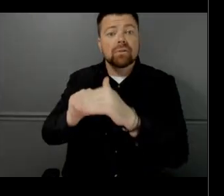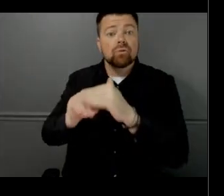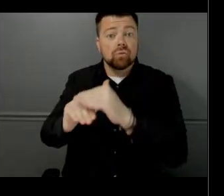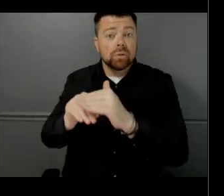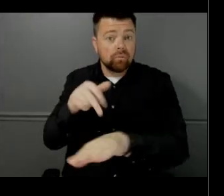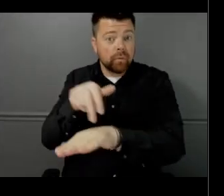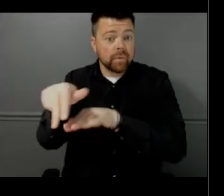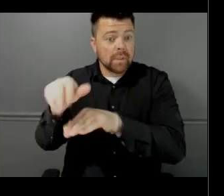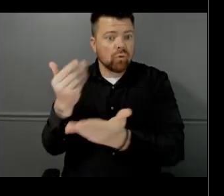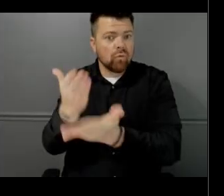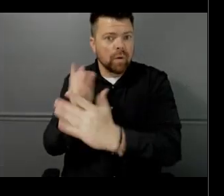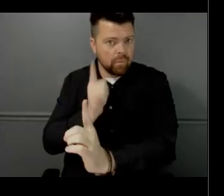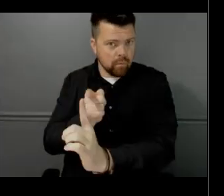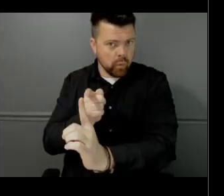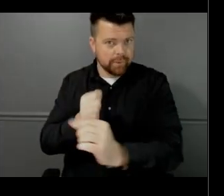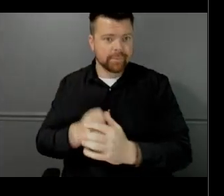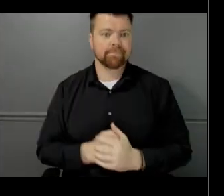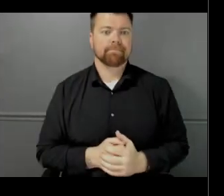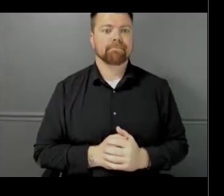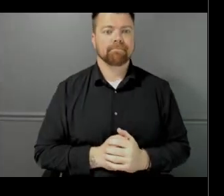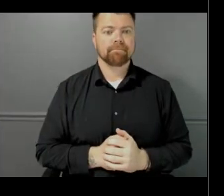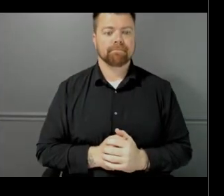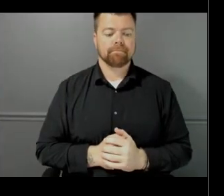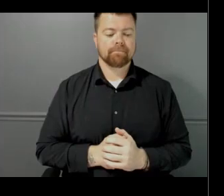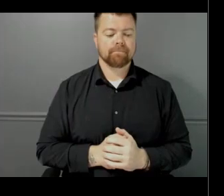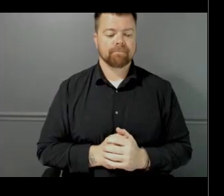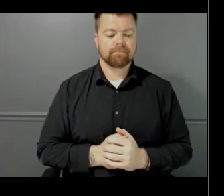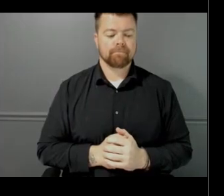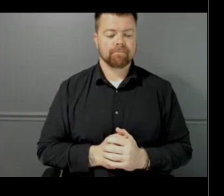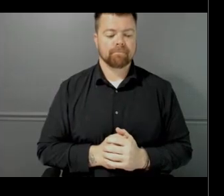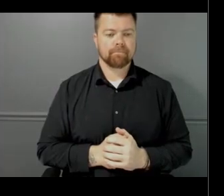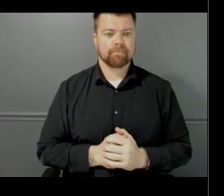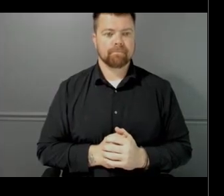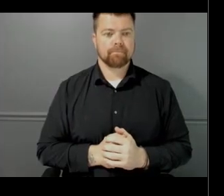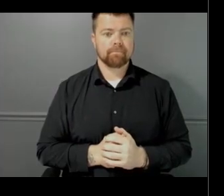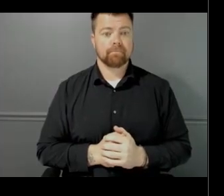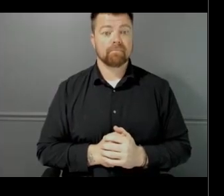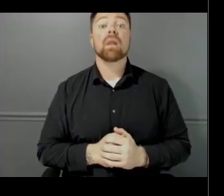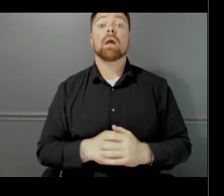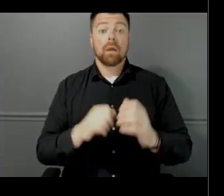and pedestrian arrival points. The site